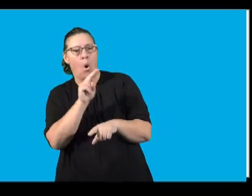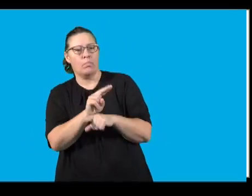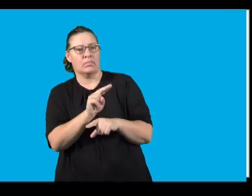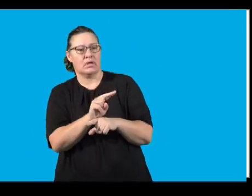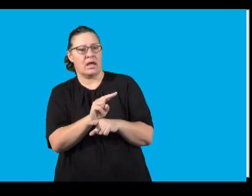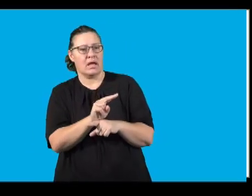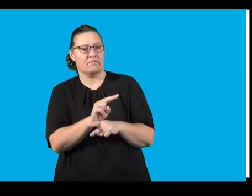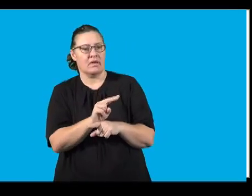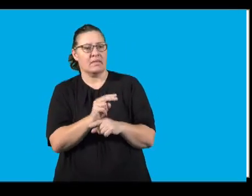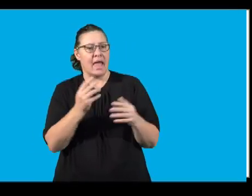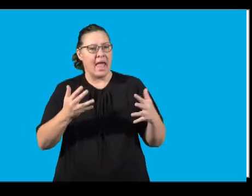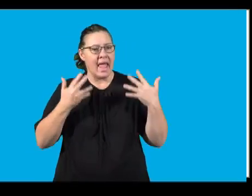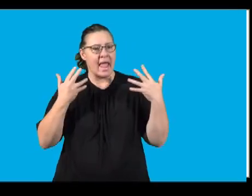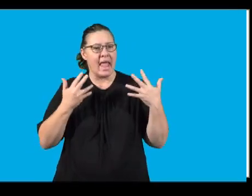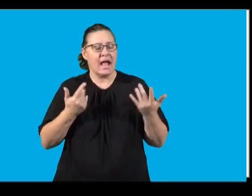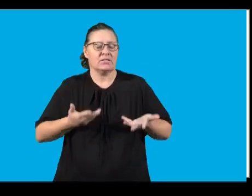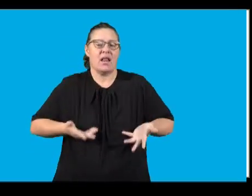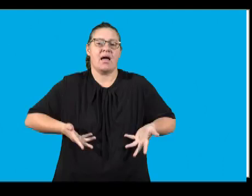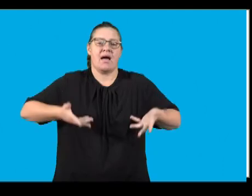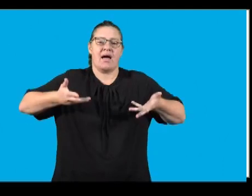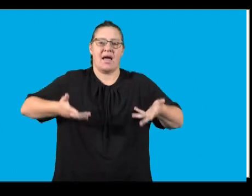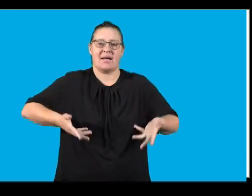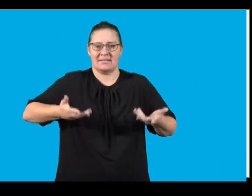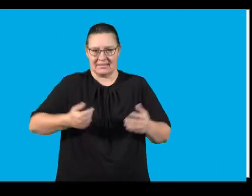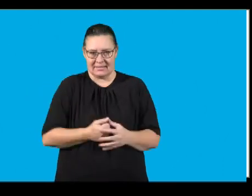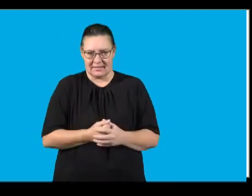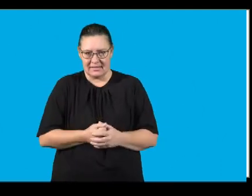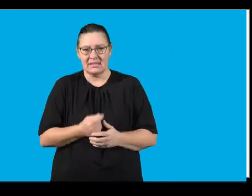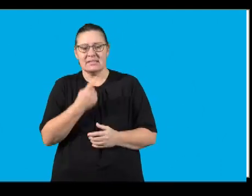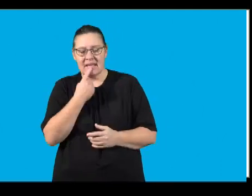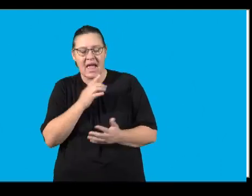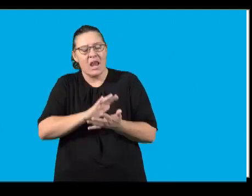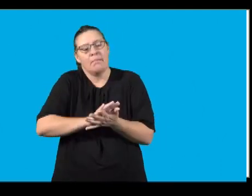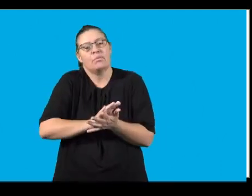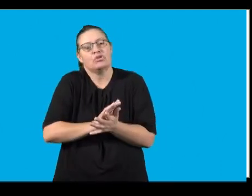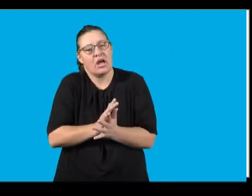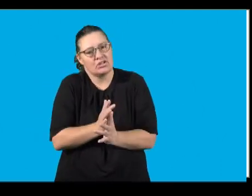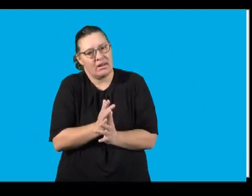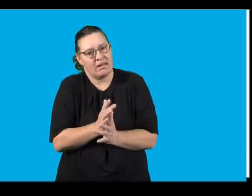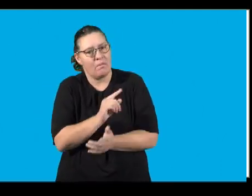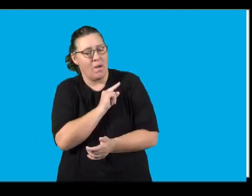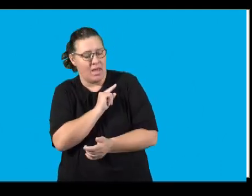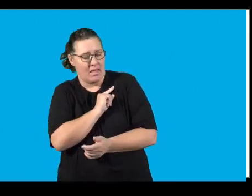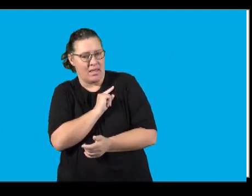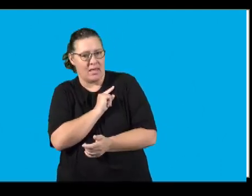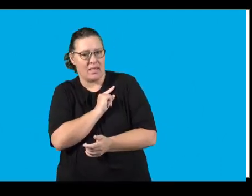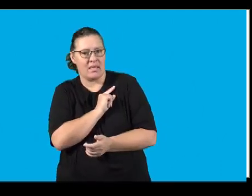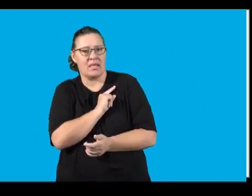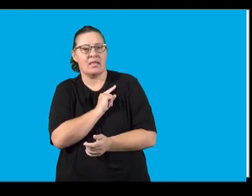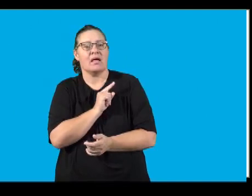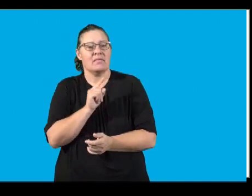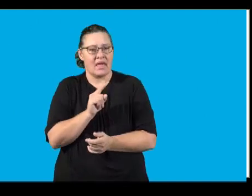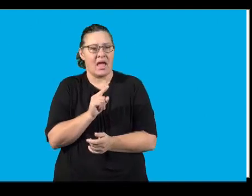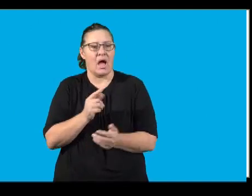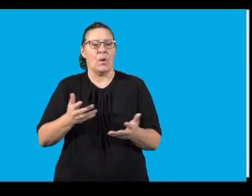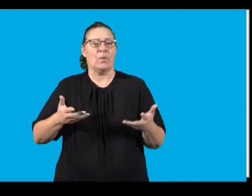but why is he saying that? And how is he saying it? All right. He's saying it in appreciation of the summer